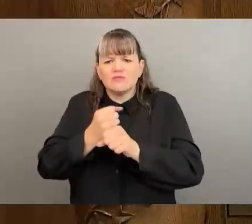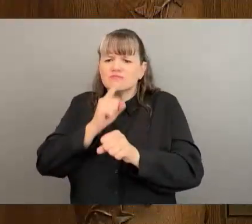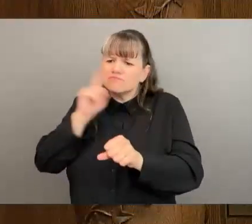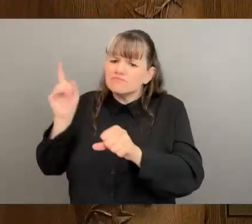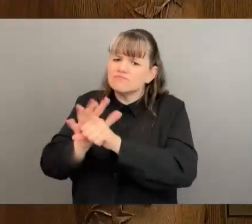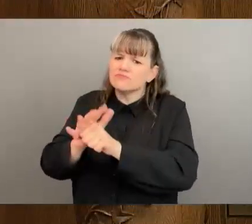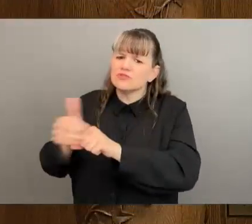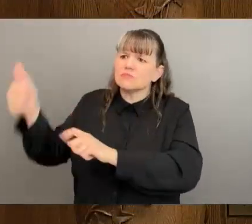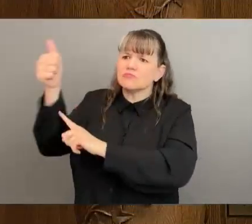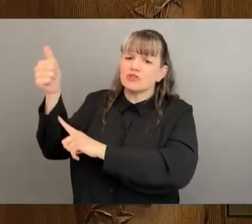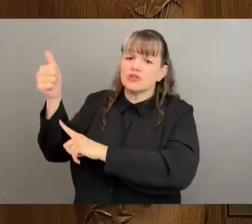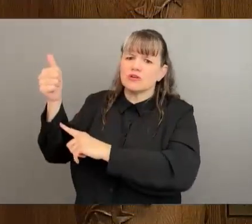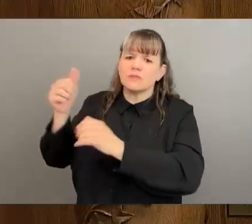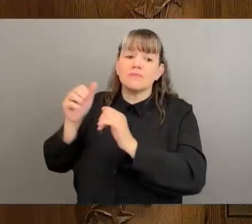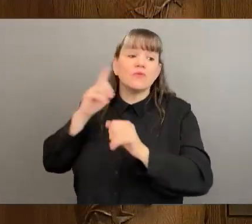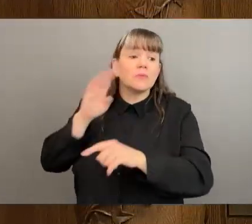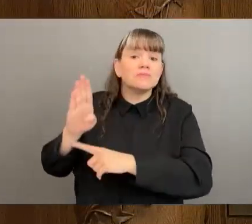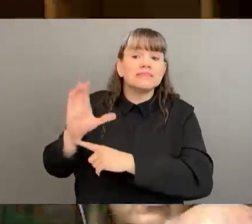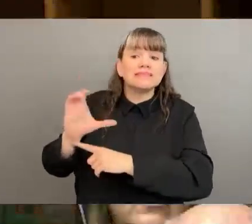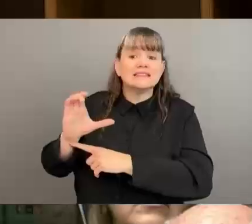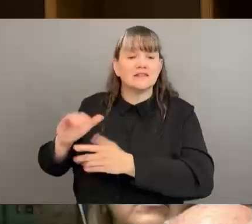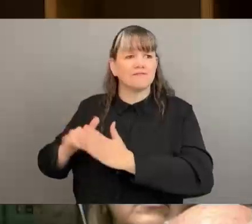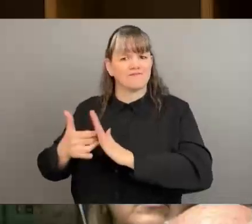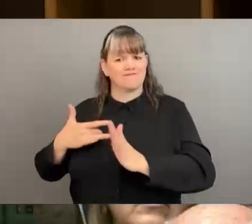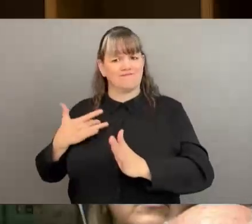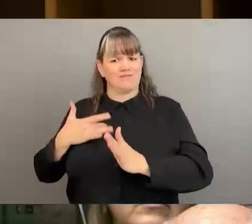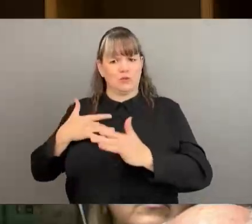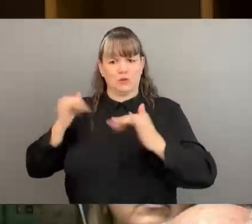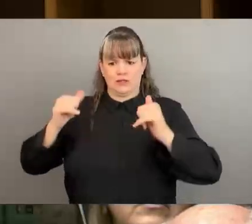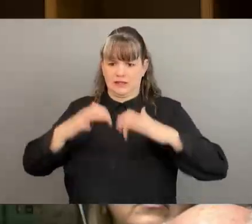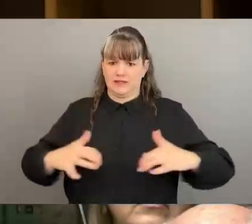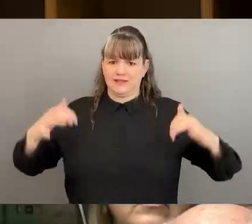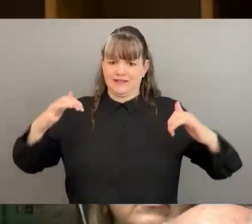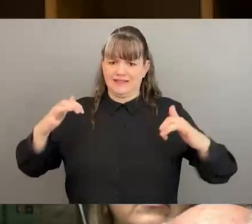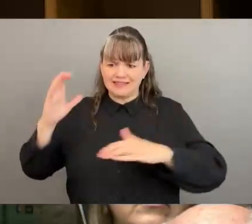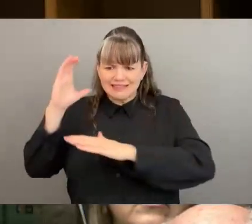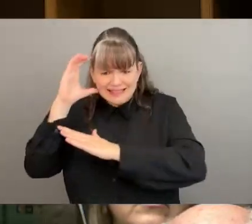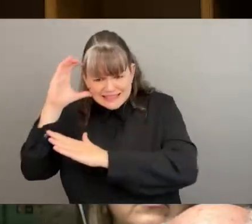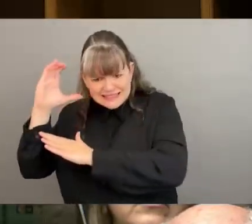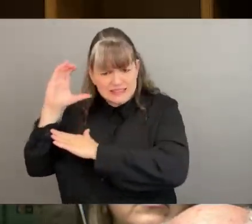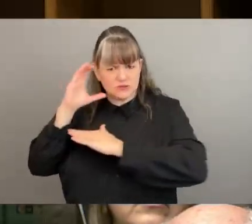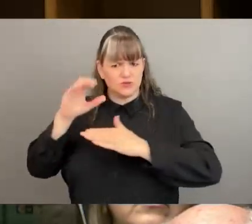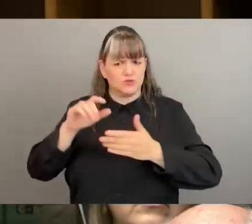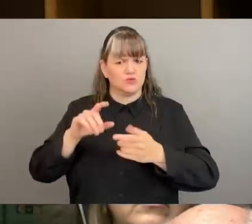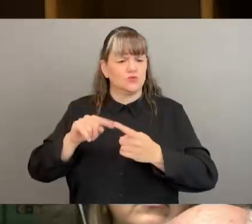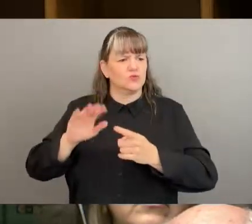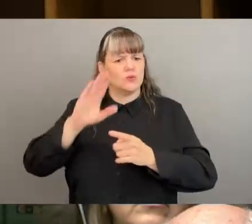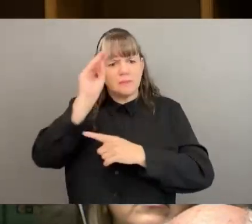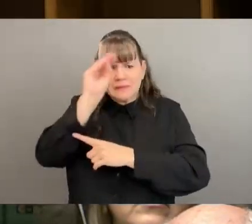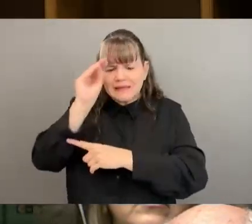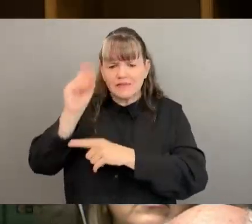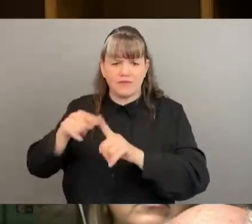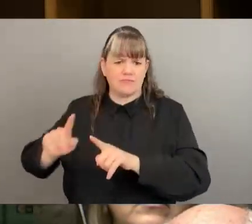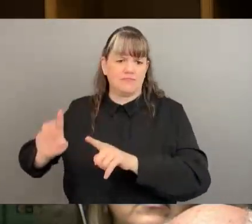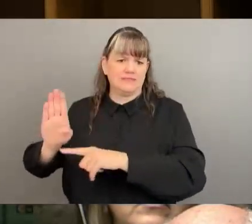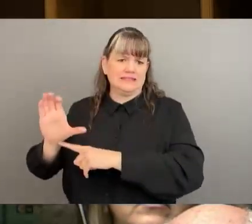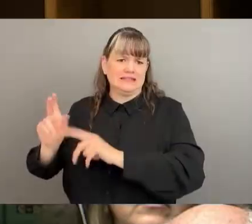Attorney General. Again, I share the member's sentiment that it is important that we have an